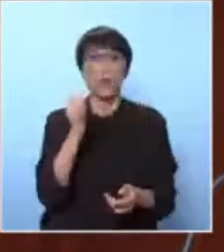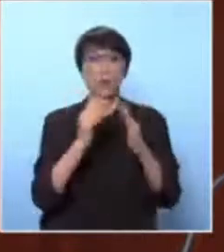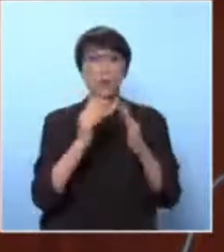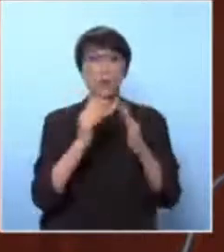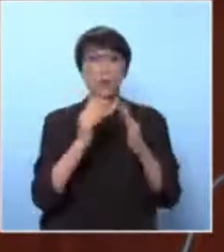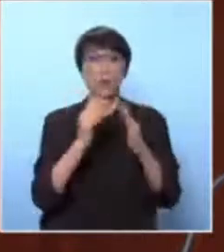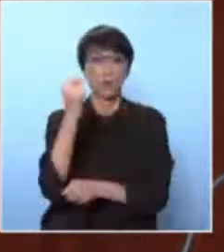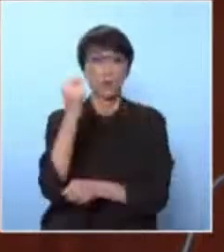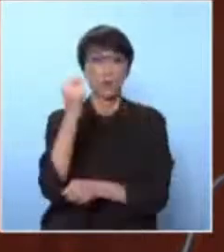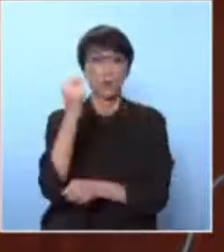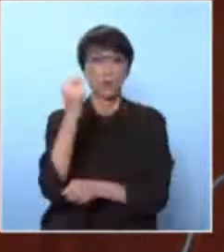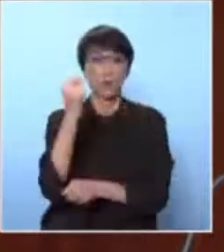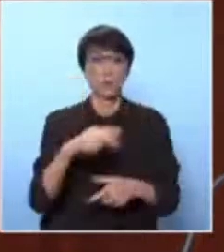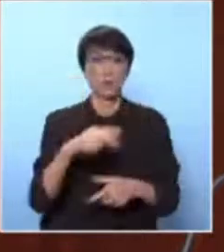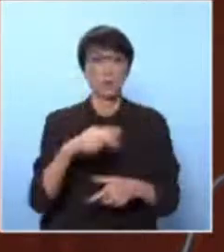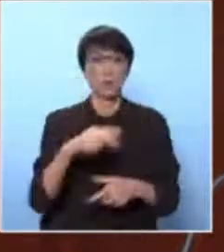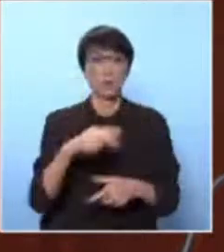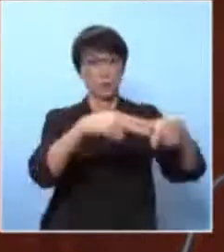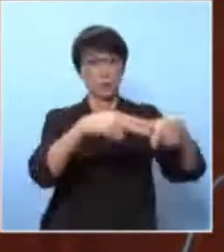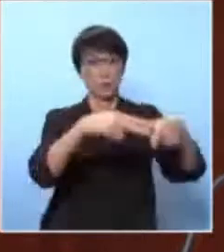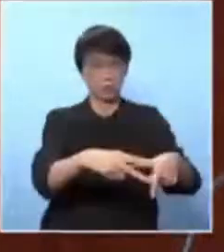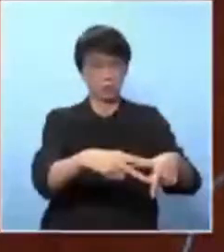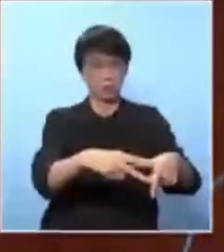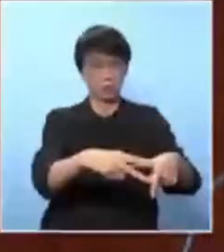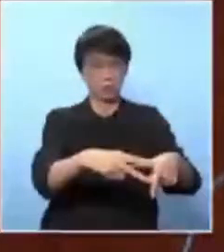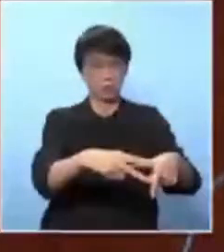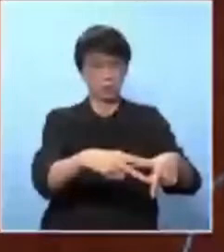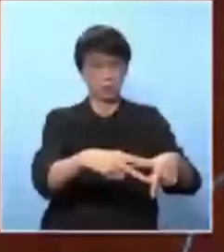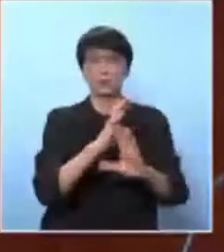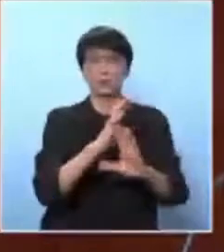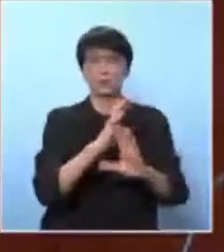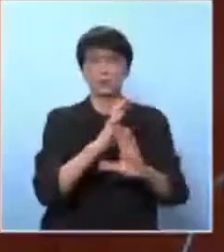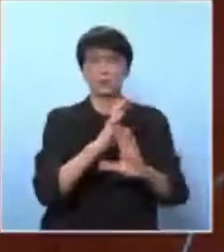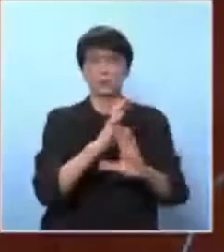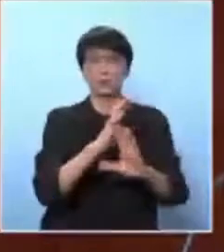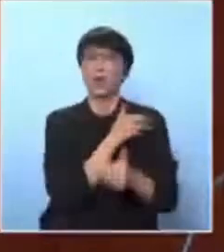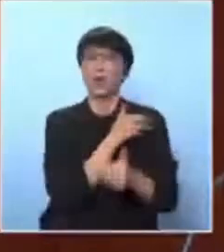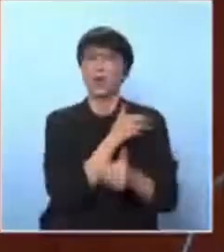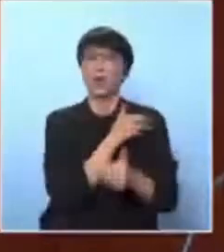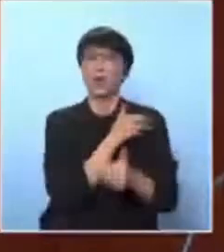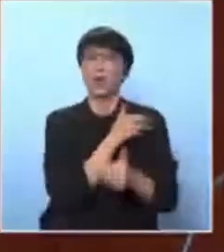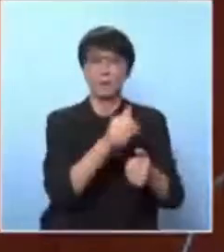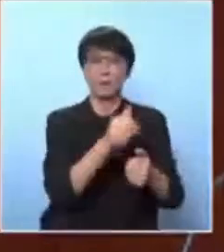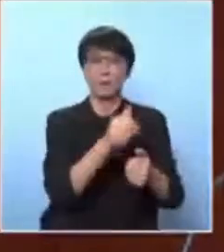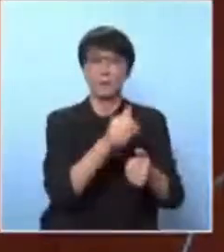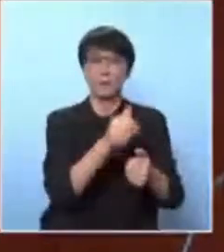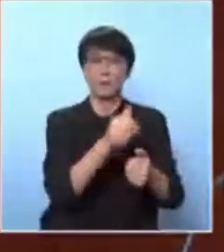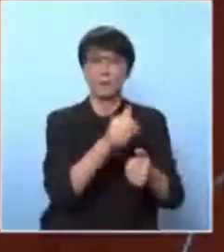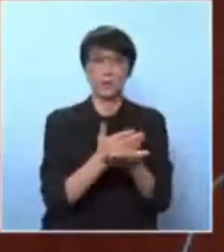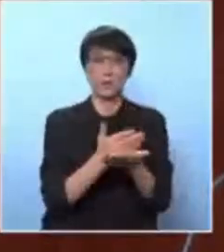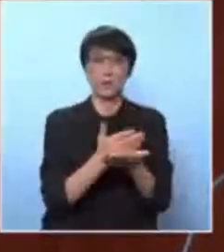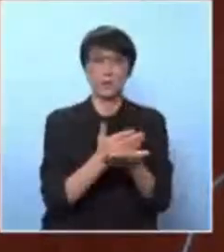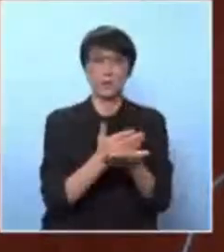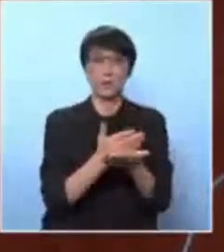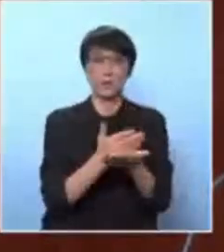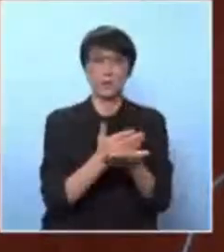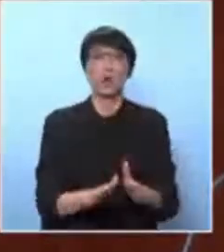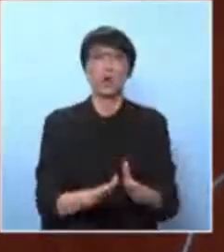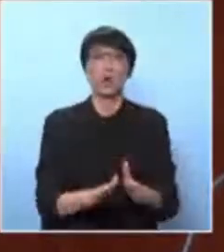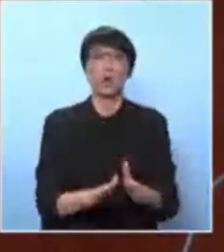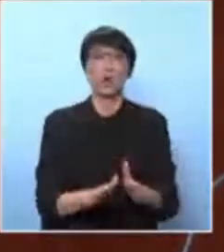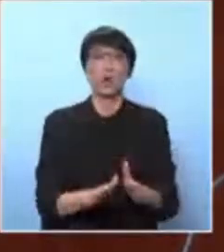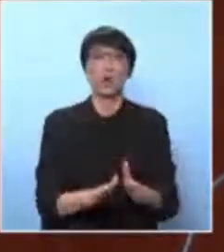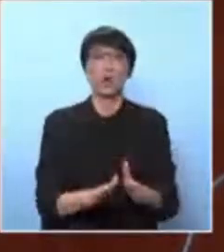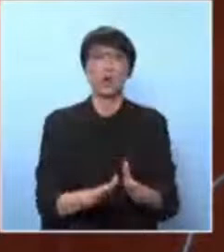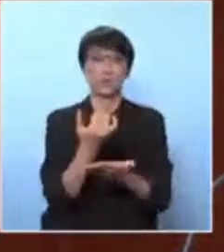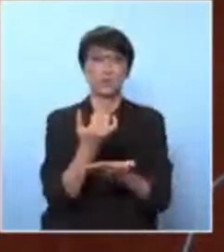the households in seeking relevant government support services and refer cases with welfare needs. The government will review the effectiveness of the